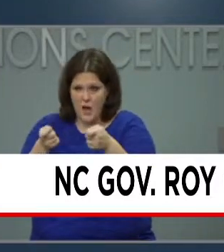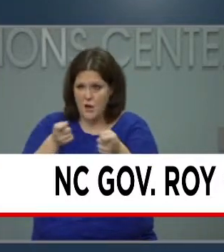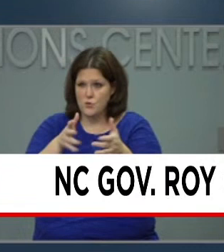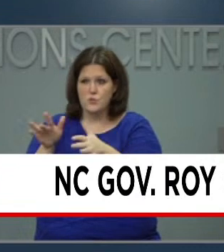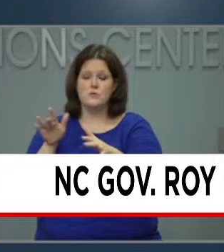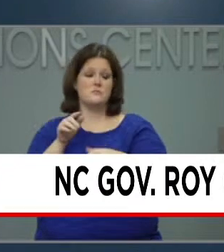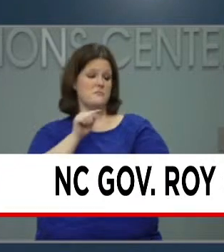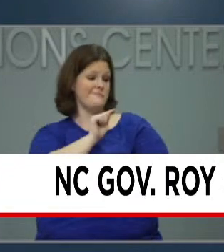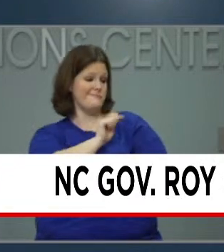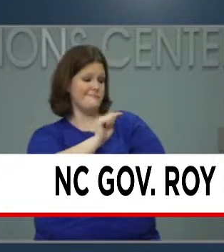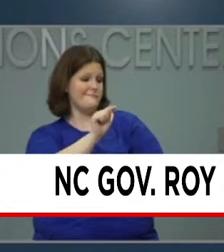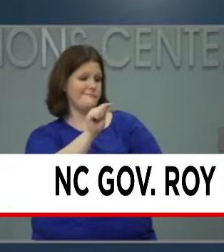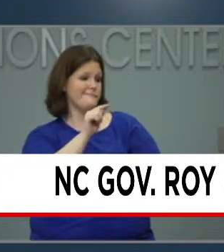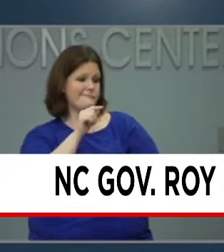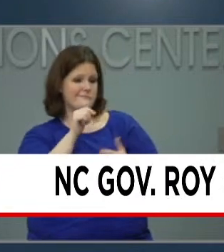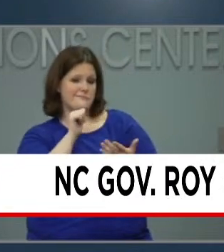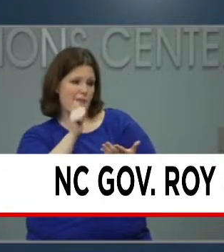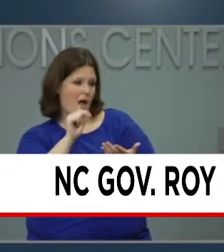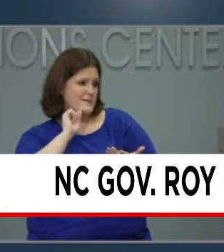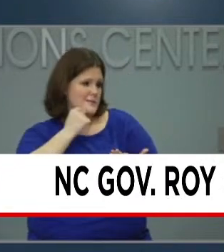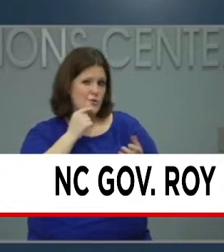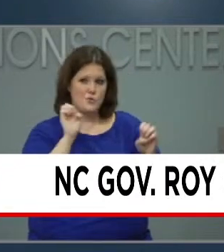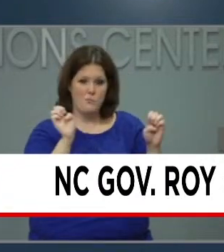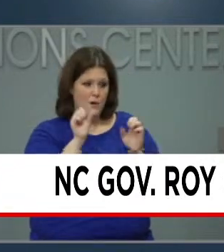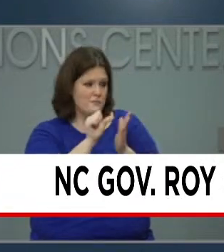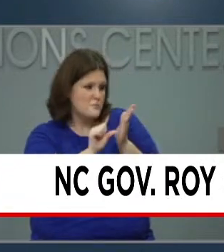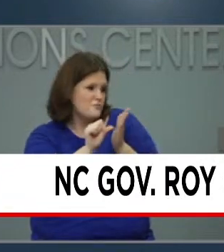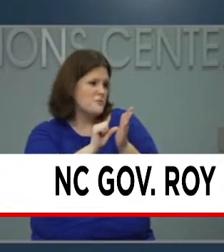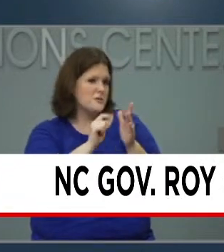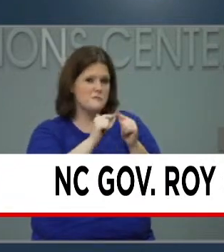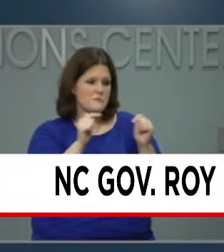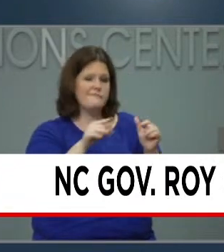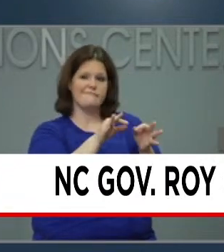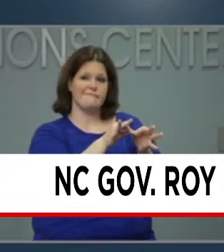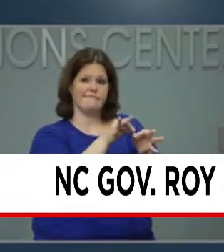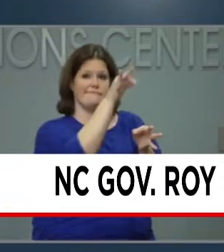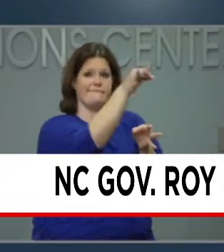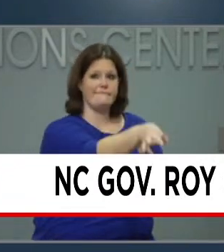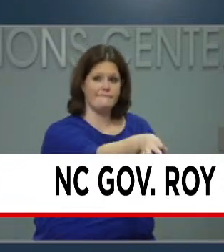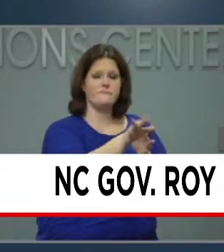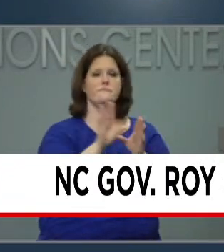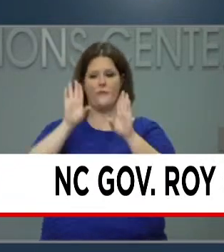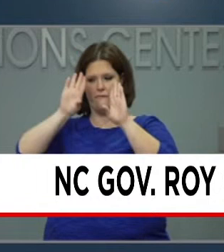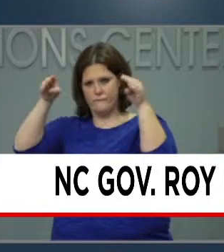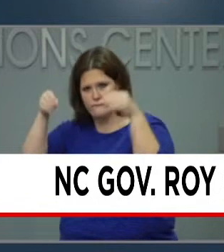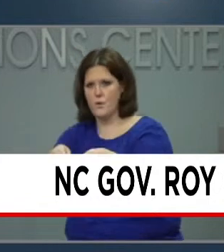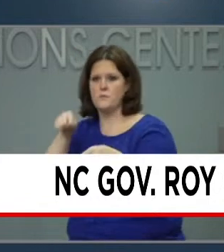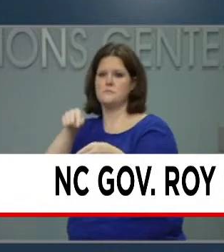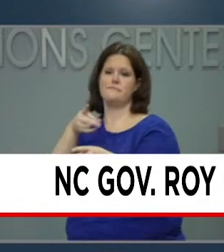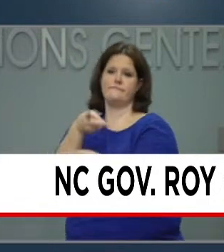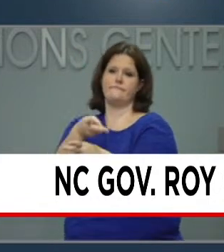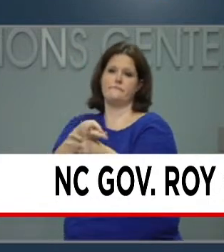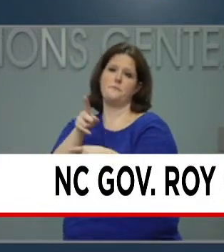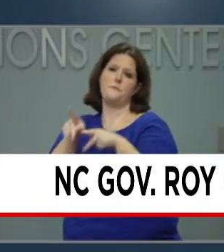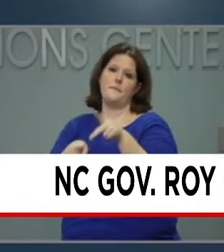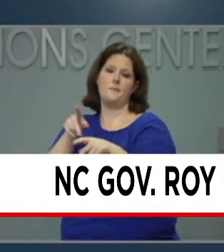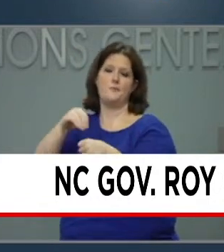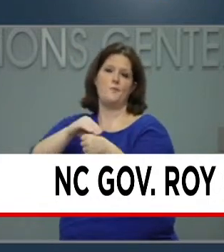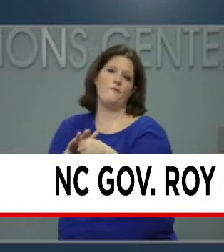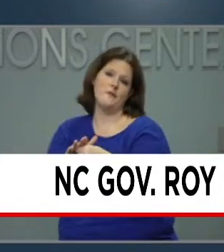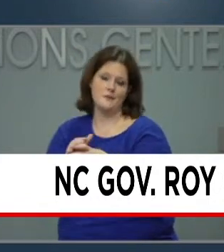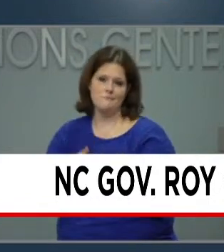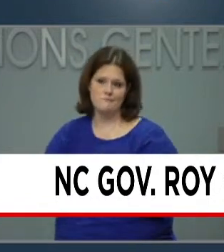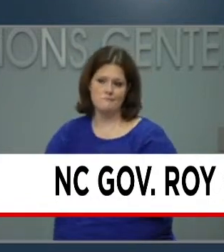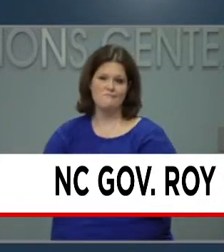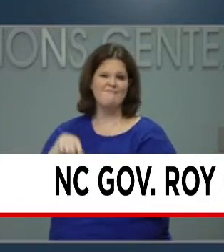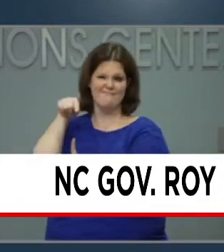non-urgent procedures and working with one another to transfer patients so that people get the care they need. But this is exactly the situation